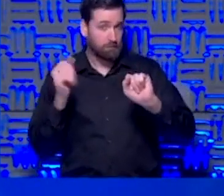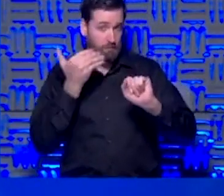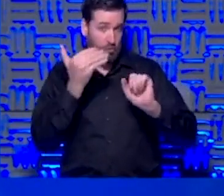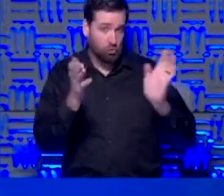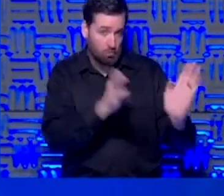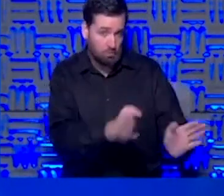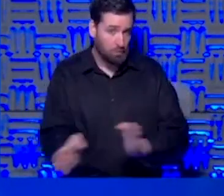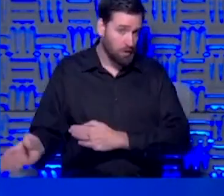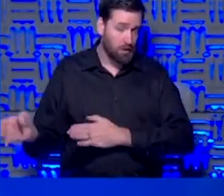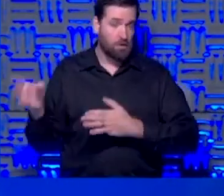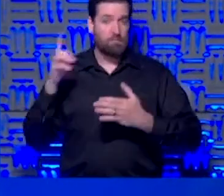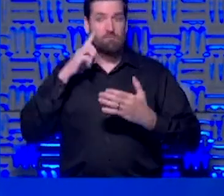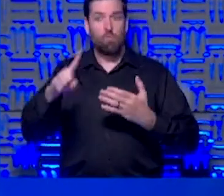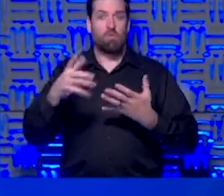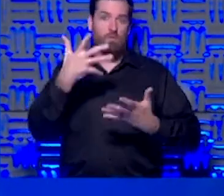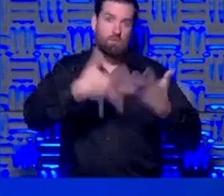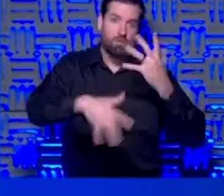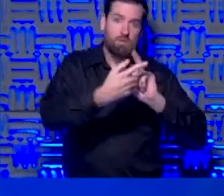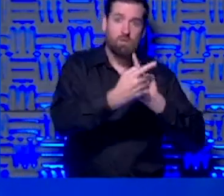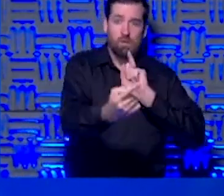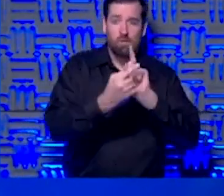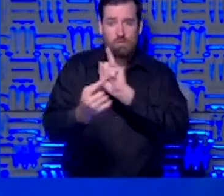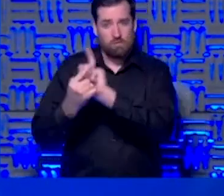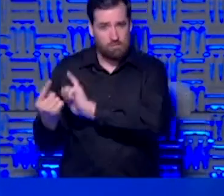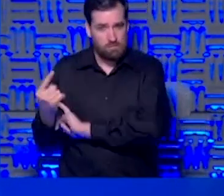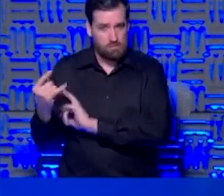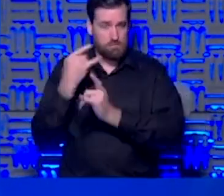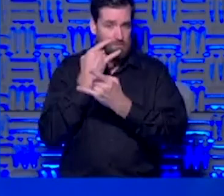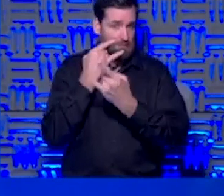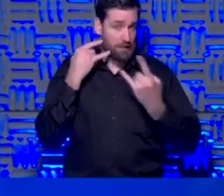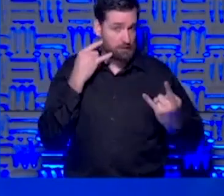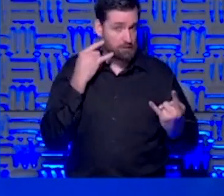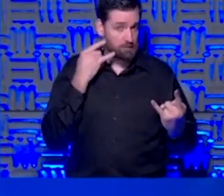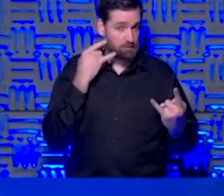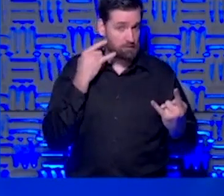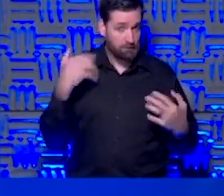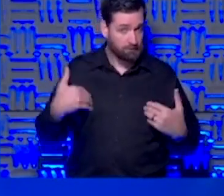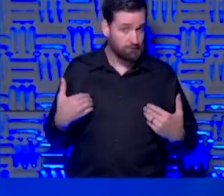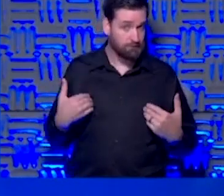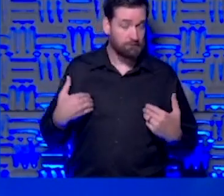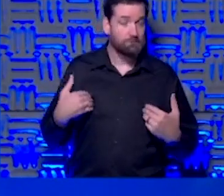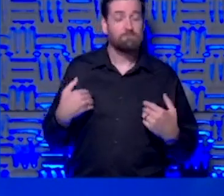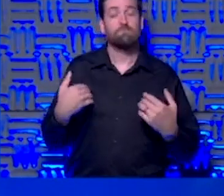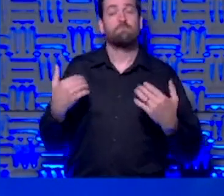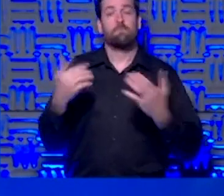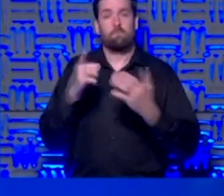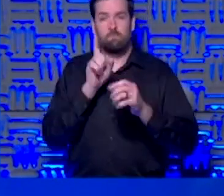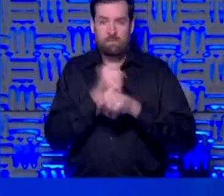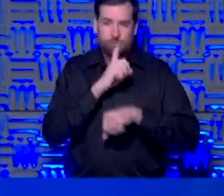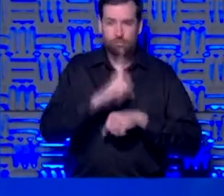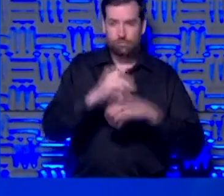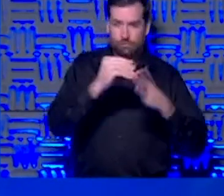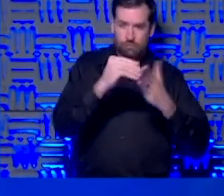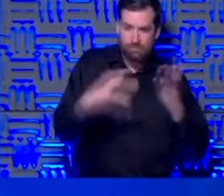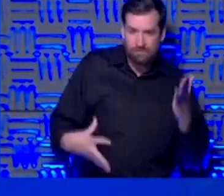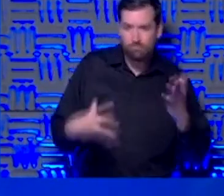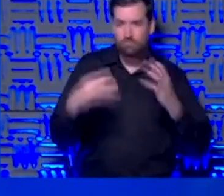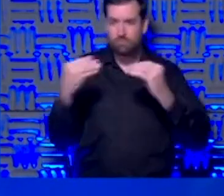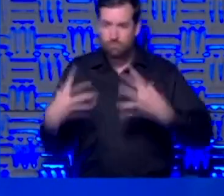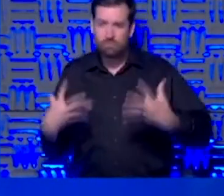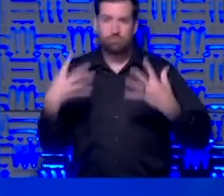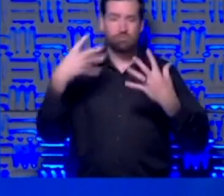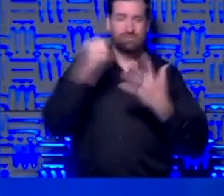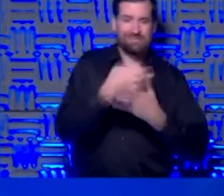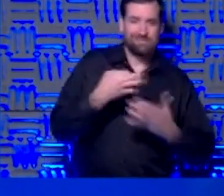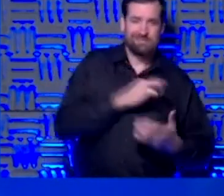to address physical distancing and mask wearing and trying to make sure that students and staff and teachers all stay safe?